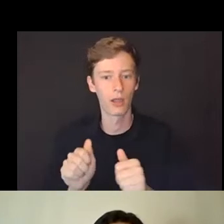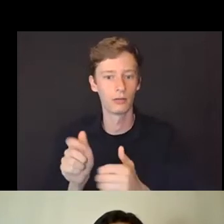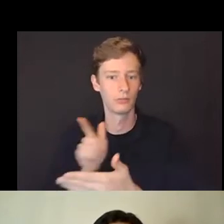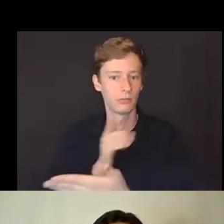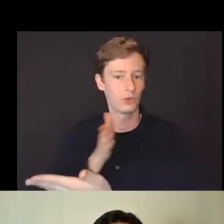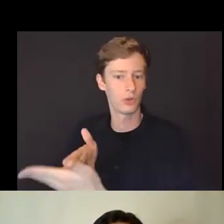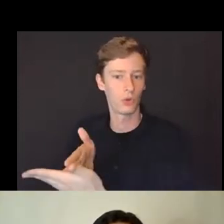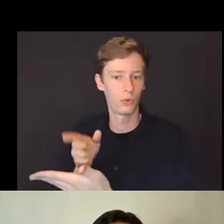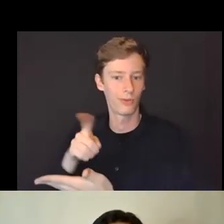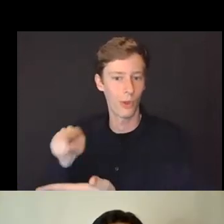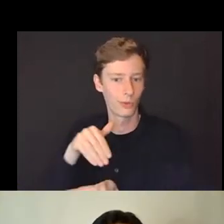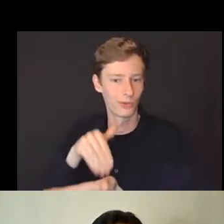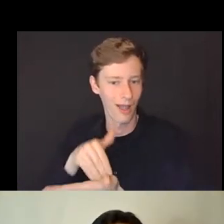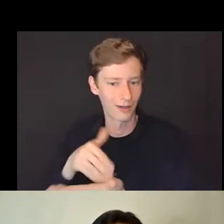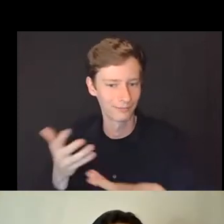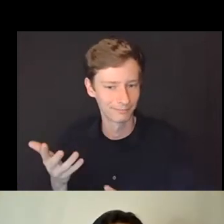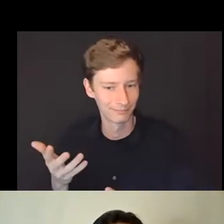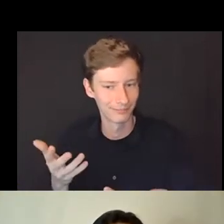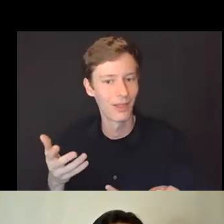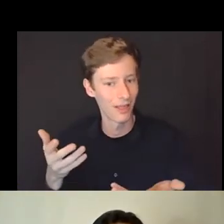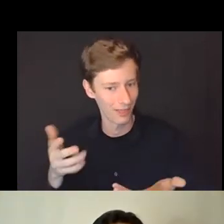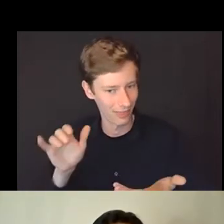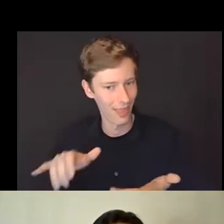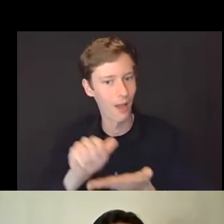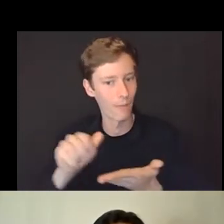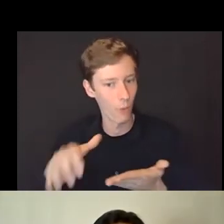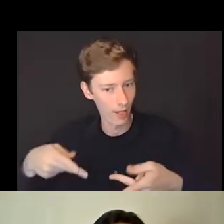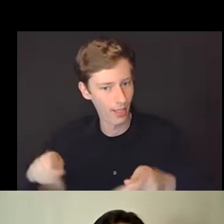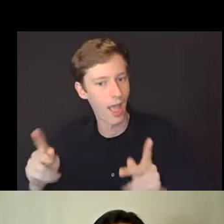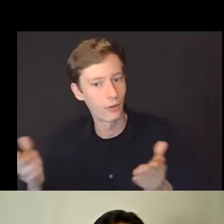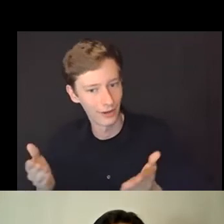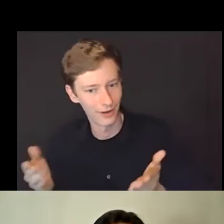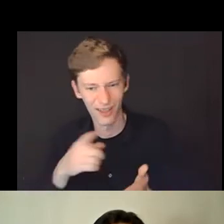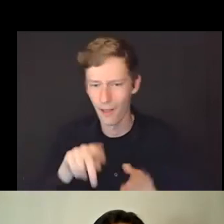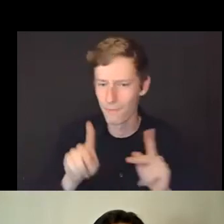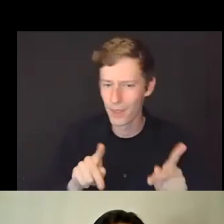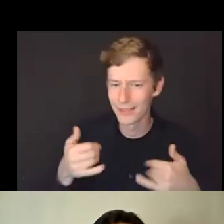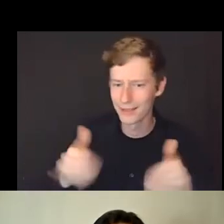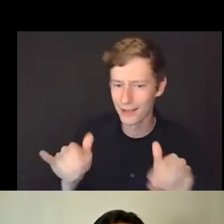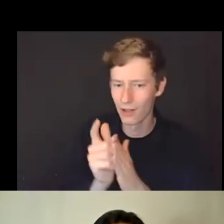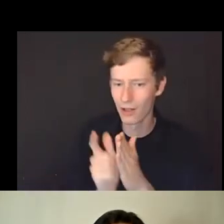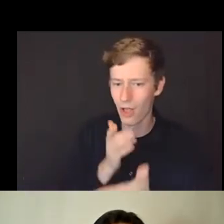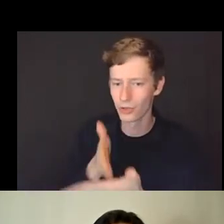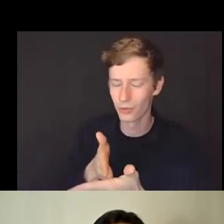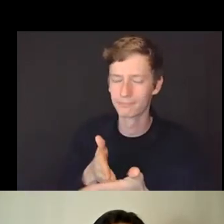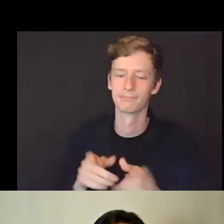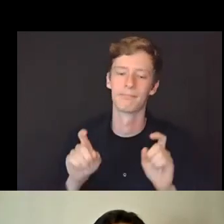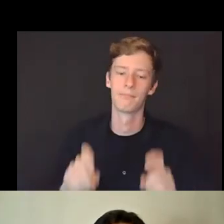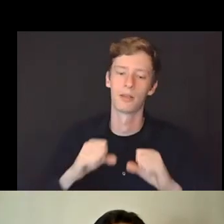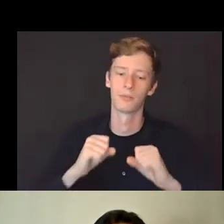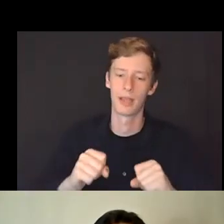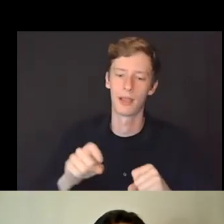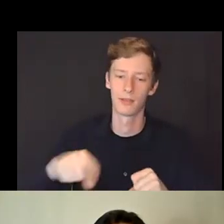here. So I say all that to say two things. One, our work is not done on